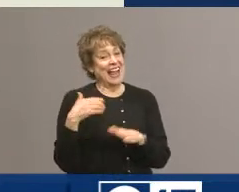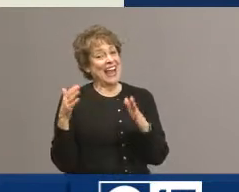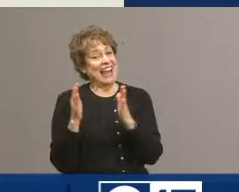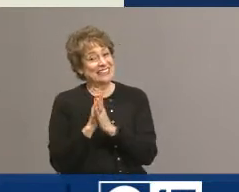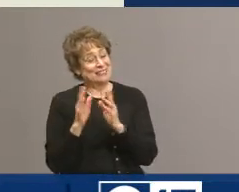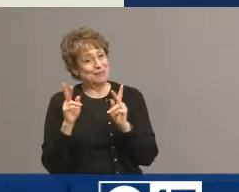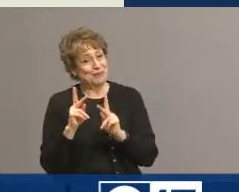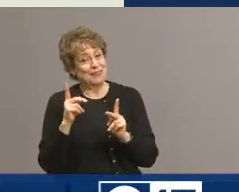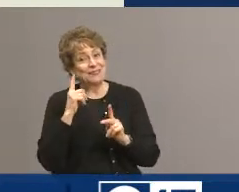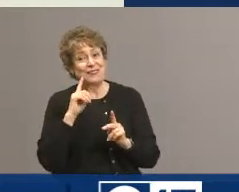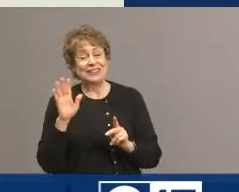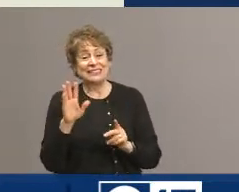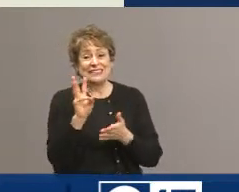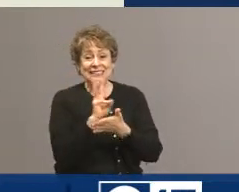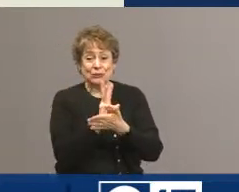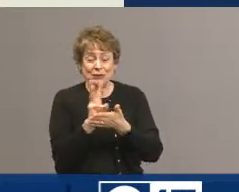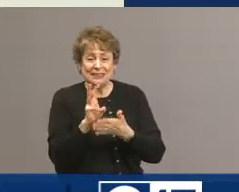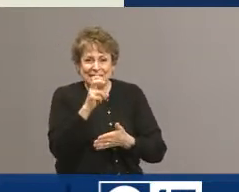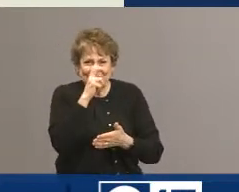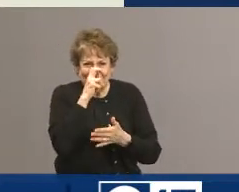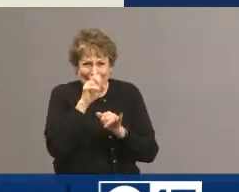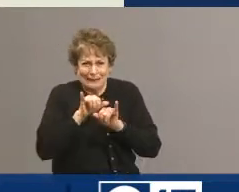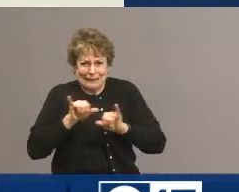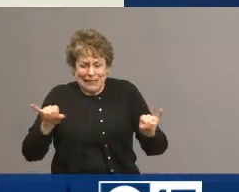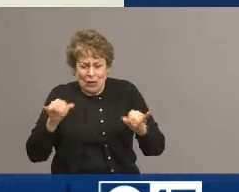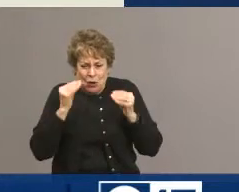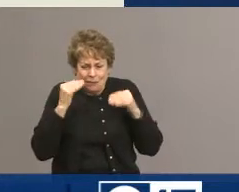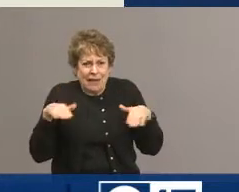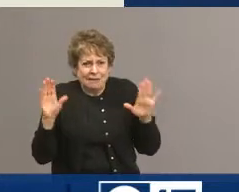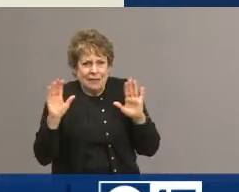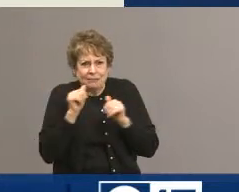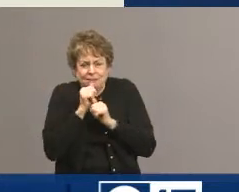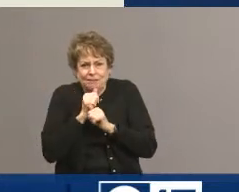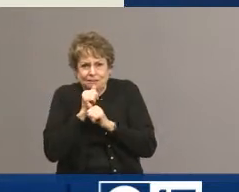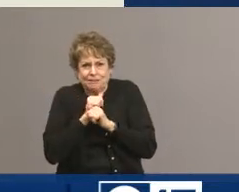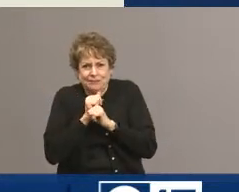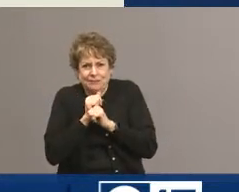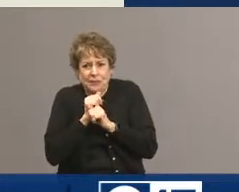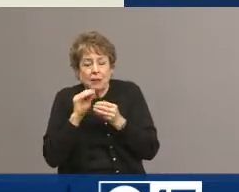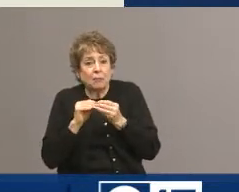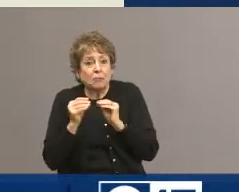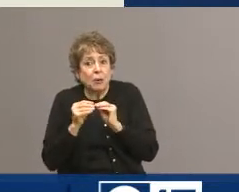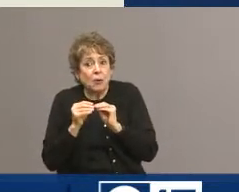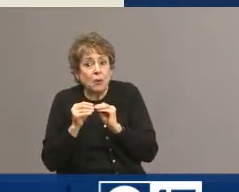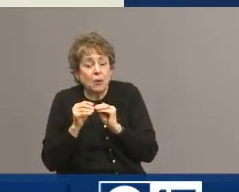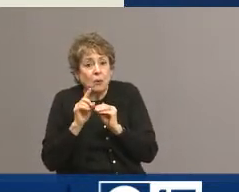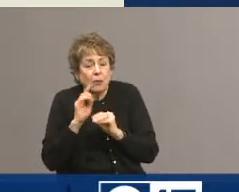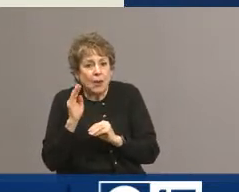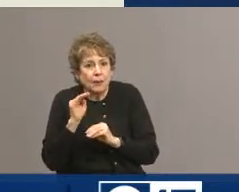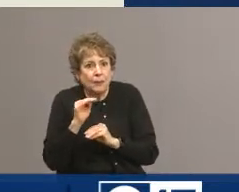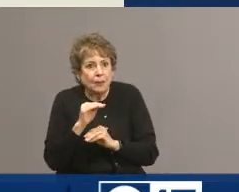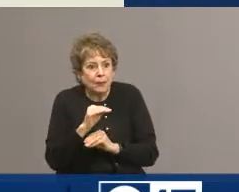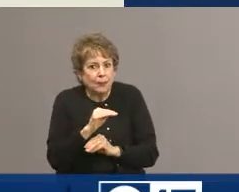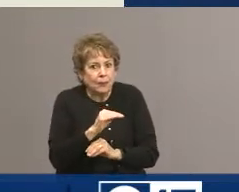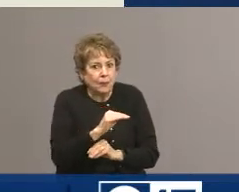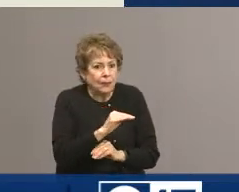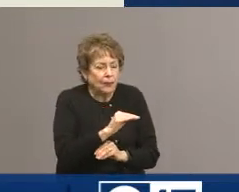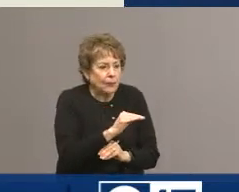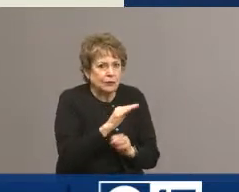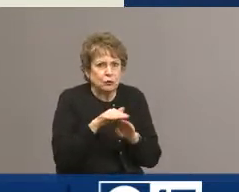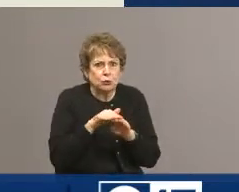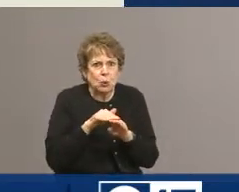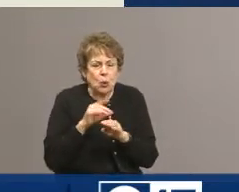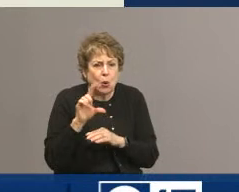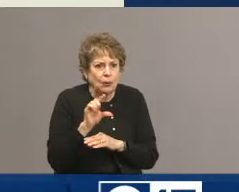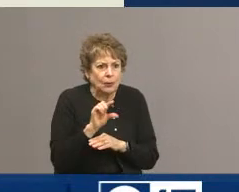was slowed to a crawl. We can go back to where we were in terms of slowing the virus, but in